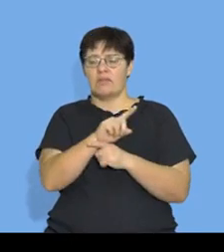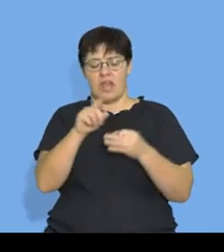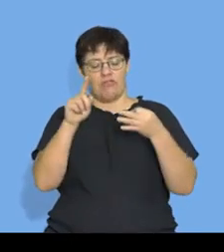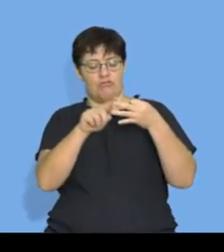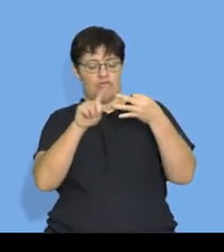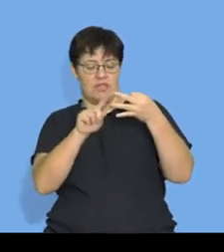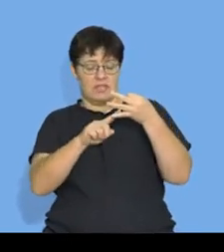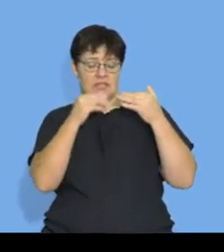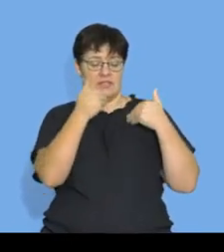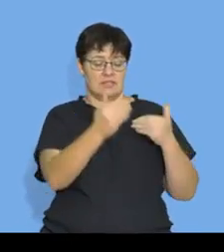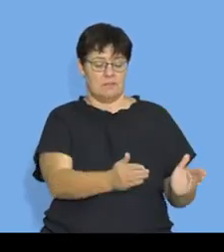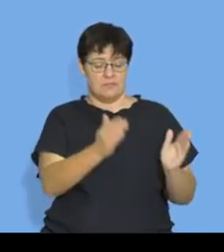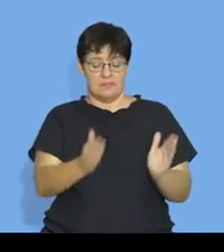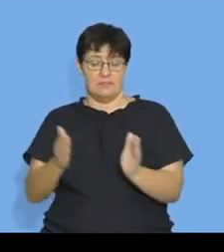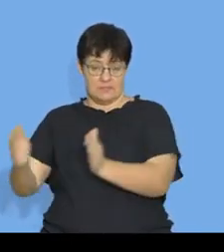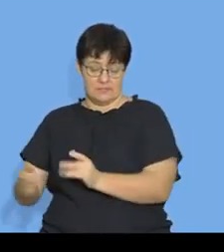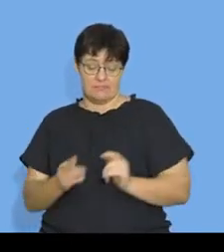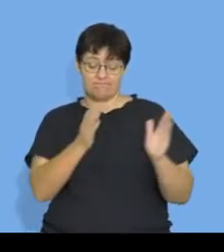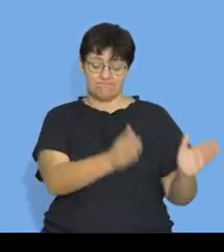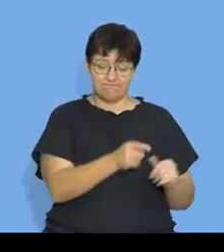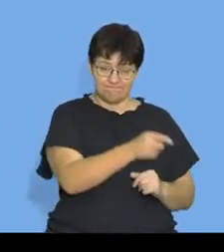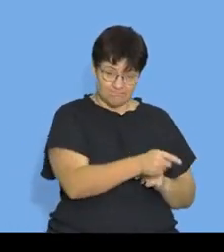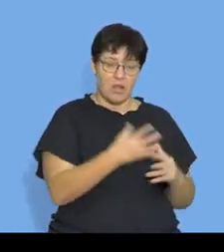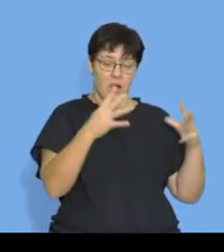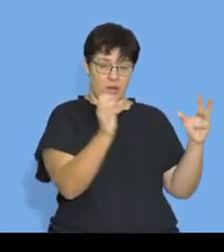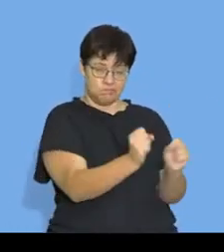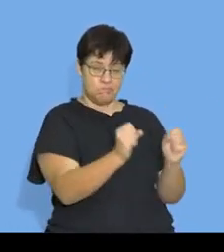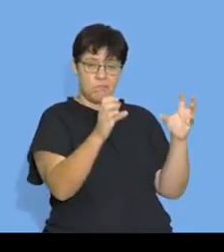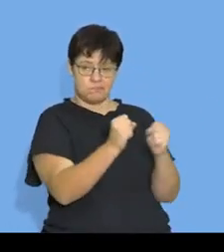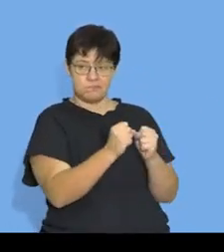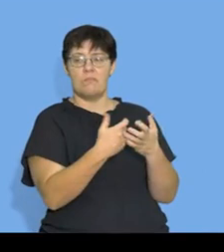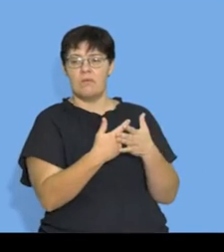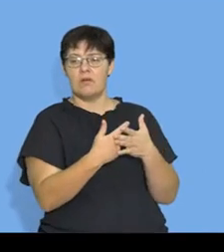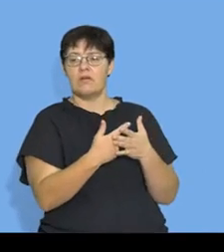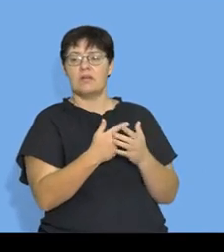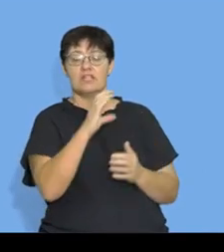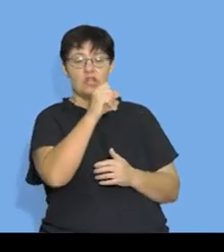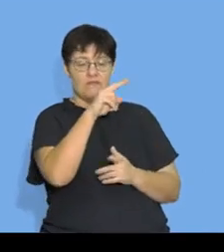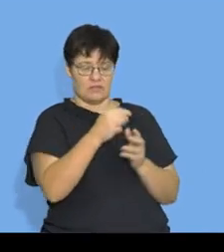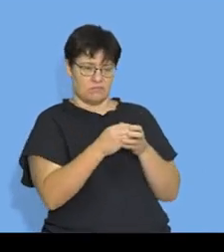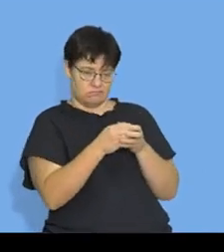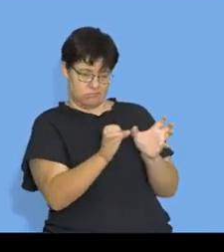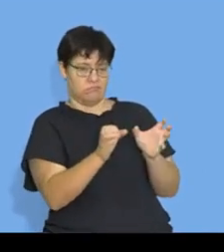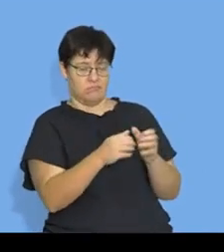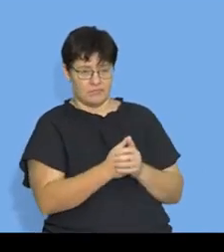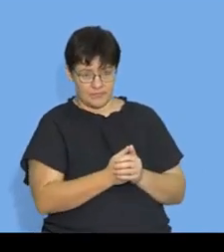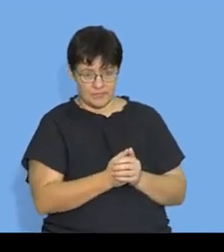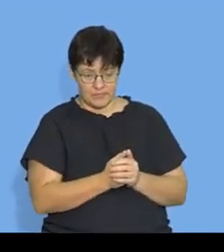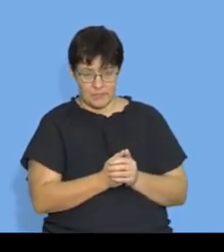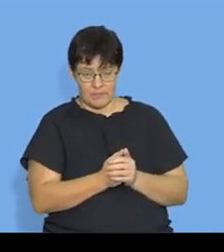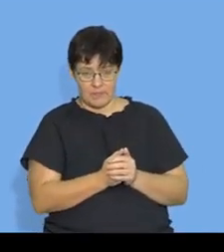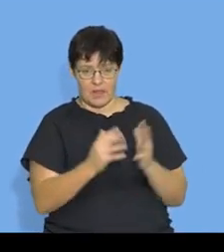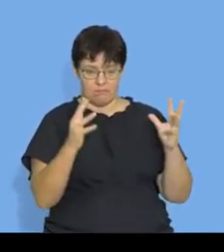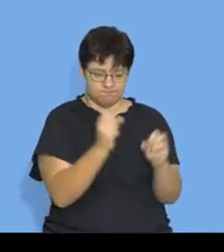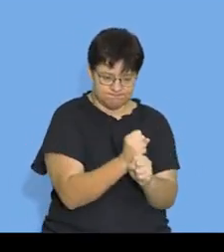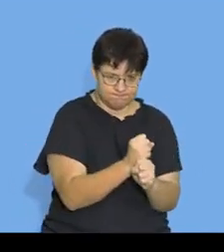involves 3 different stages. During stage 1, we see the contraction and the dilation of the cervix. So the cervix